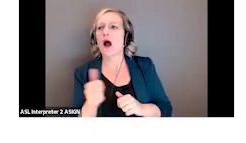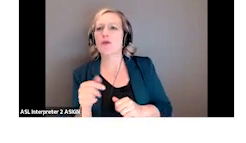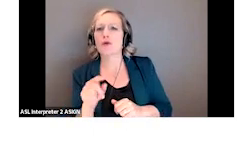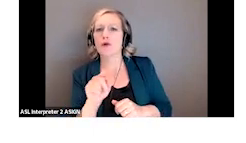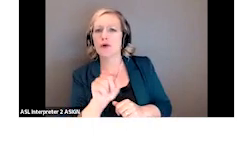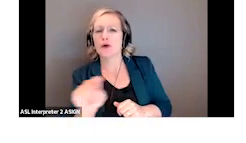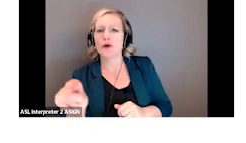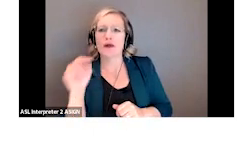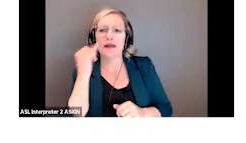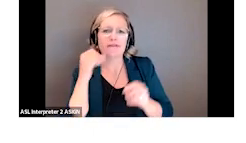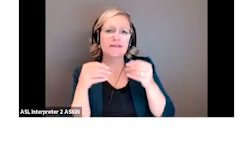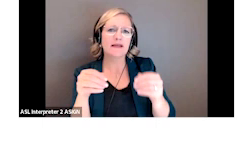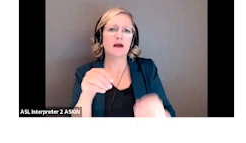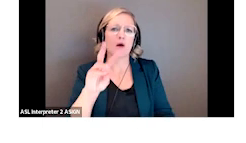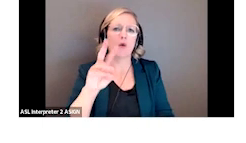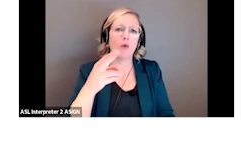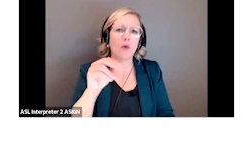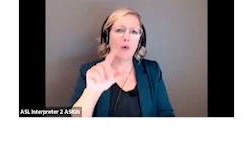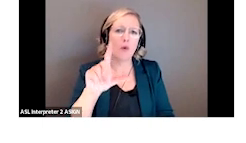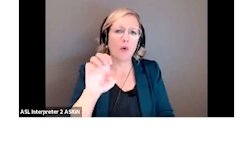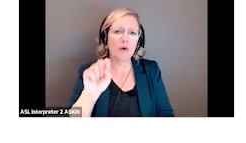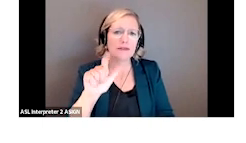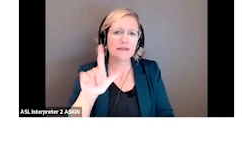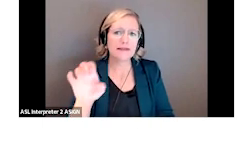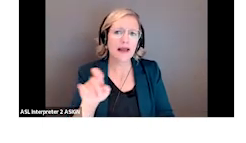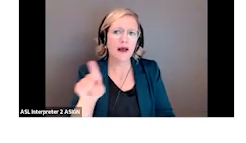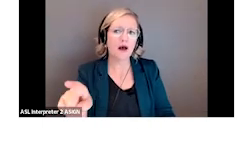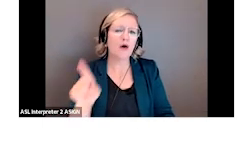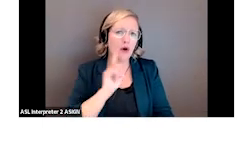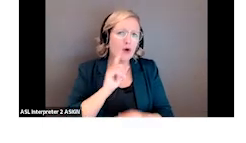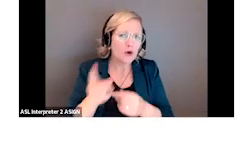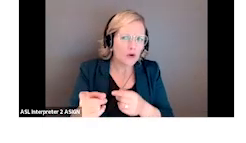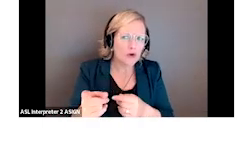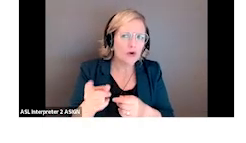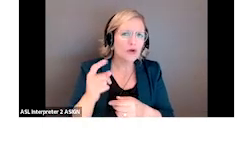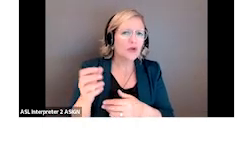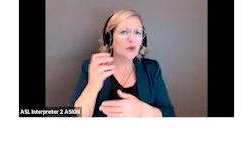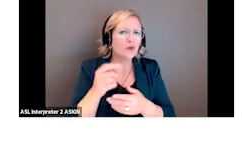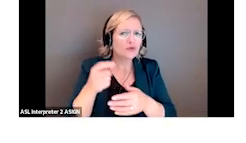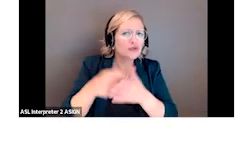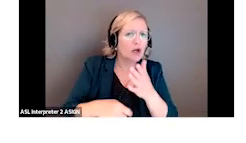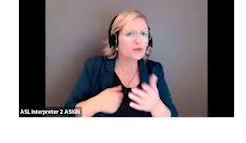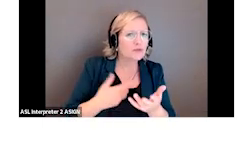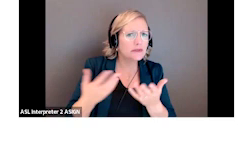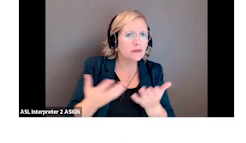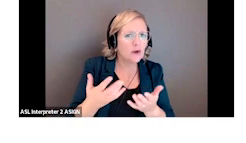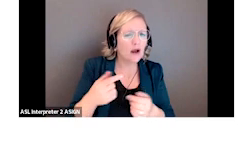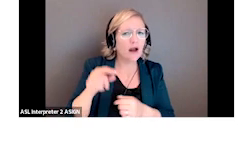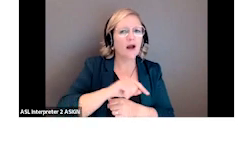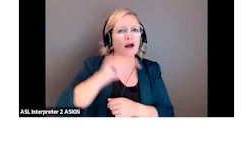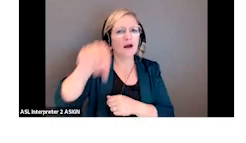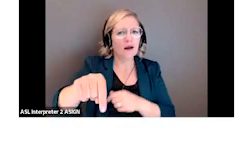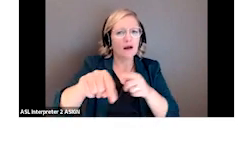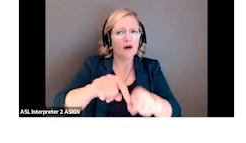selling wholesale to a distributor who then takes 27 points, who then sells to a retailer who needs at